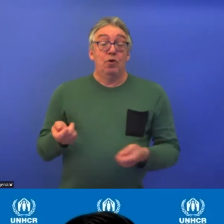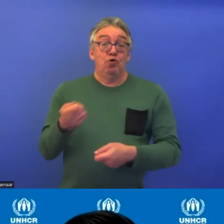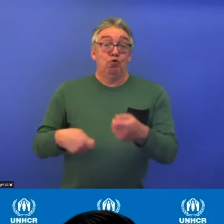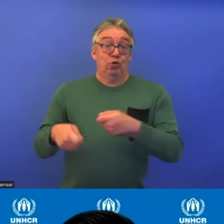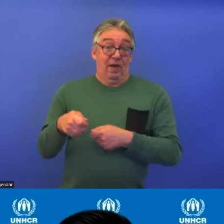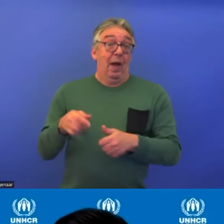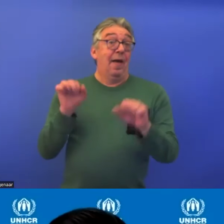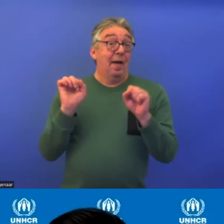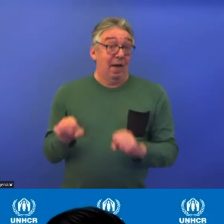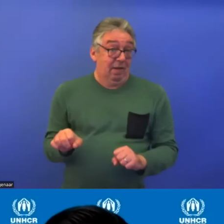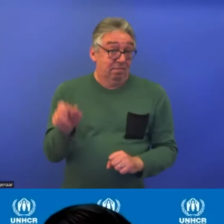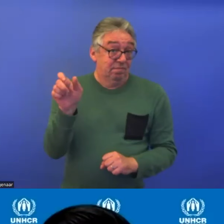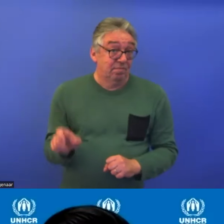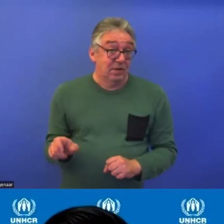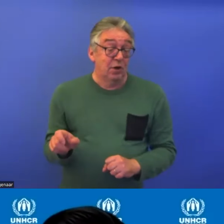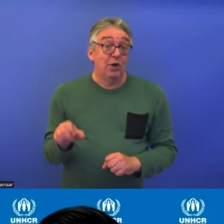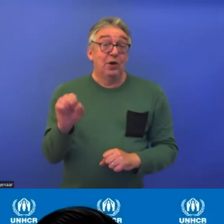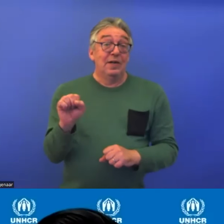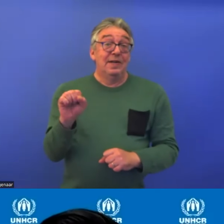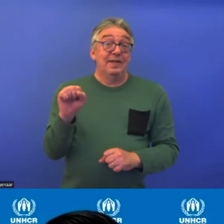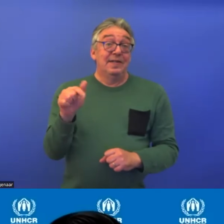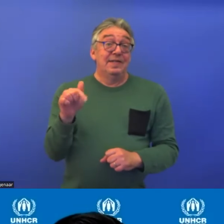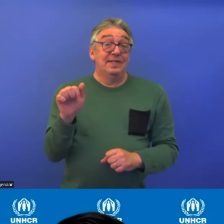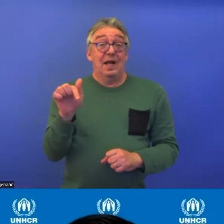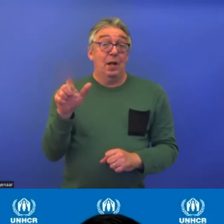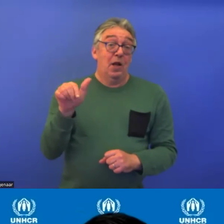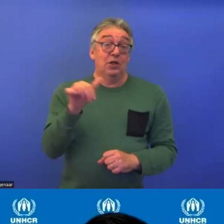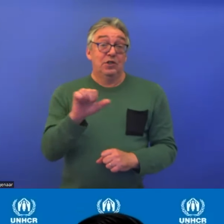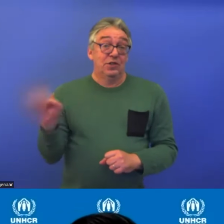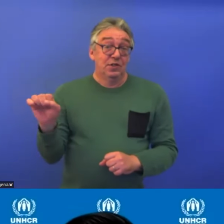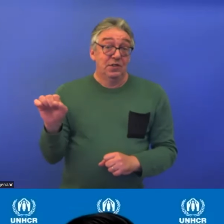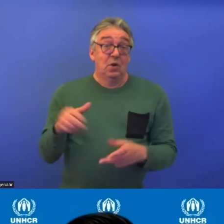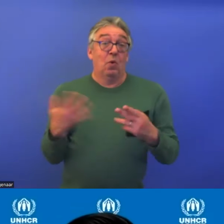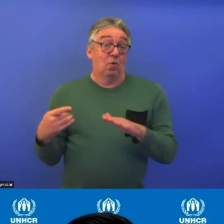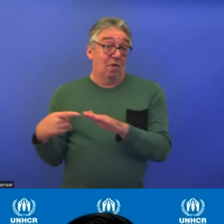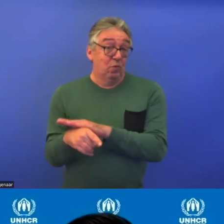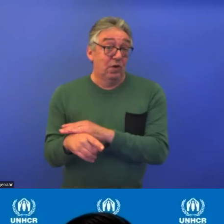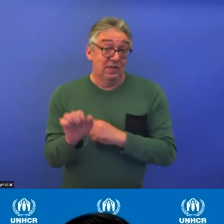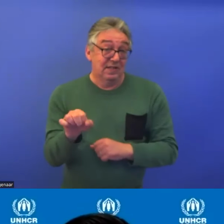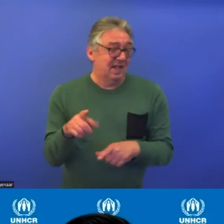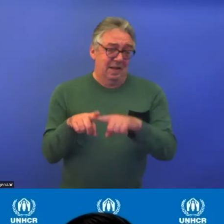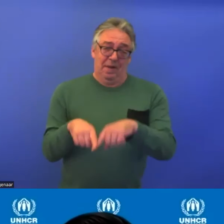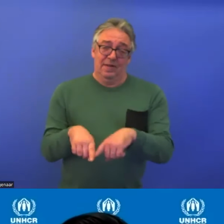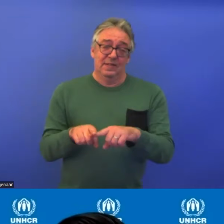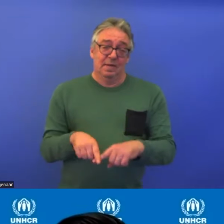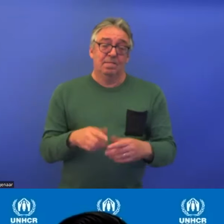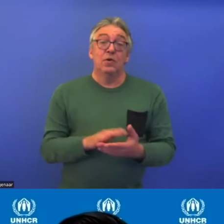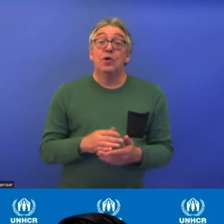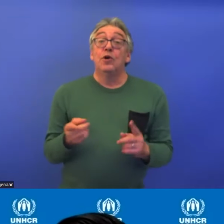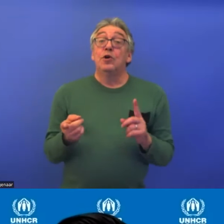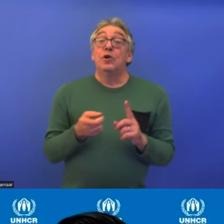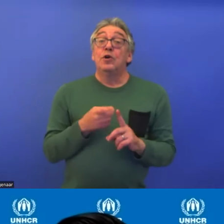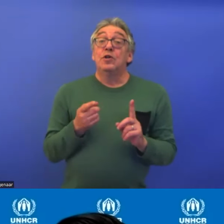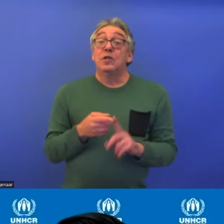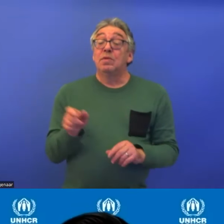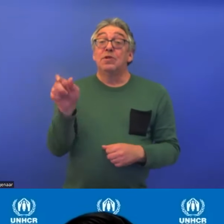stateless persons. It really depends on the context. We find sometimes people who fall victims of trafficking